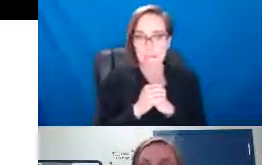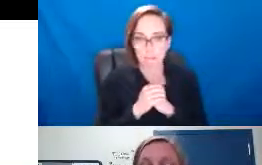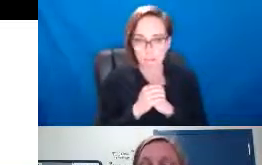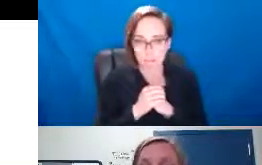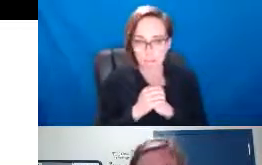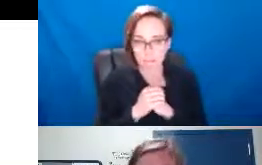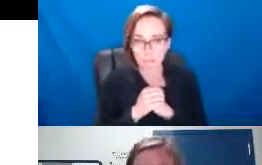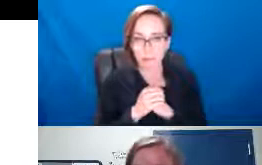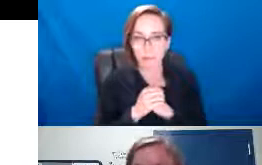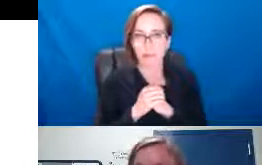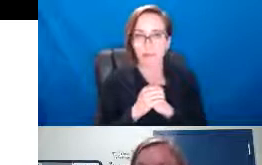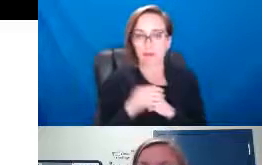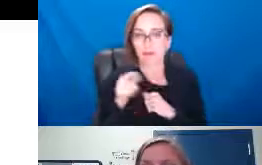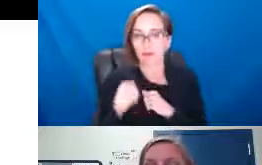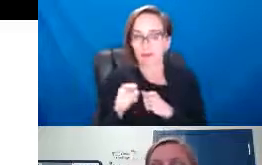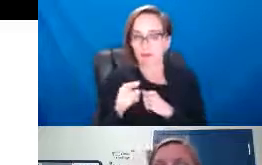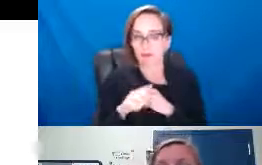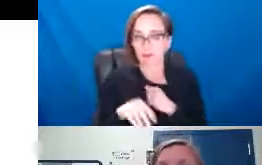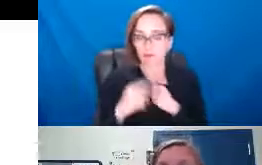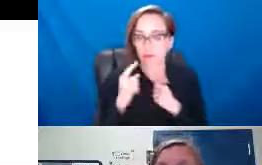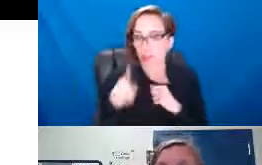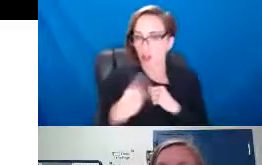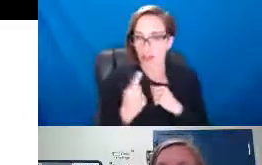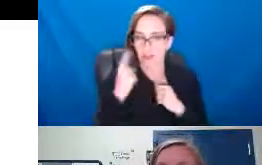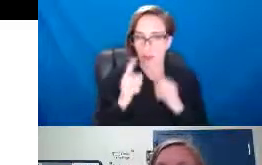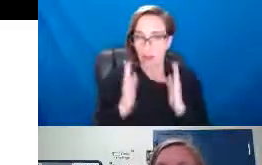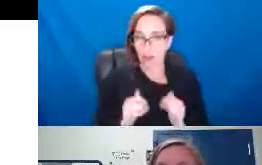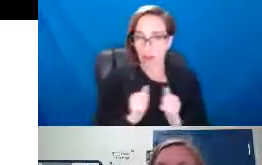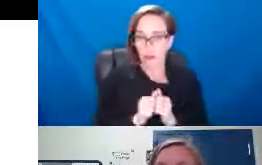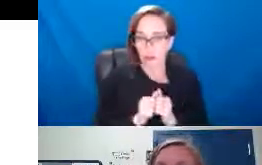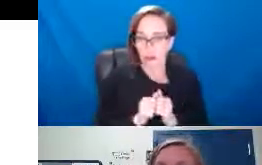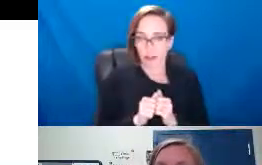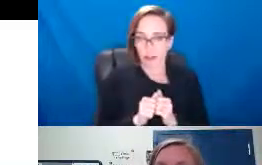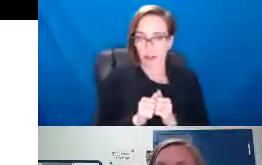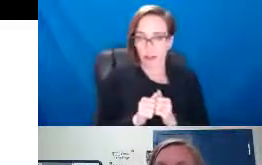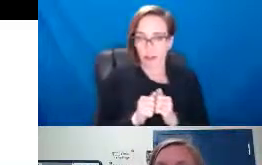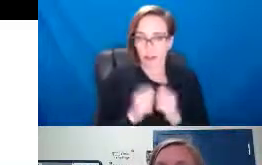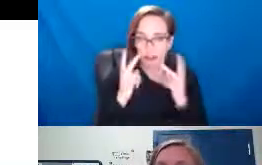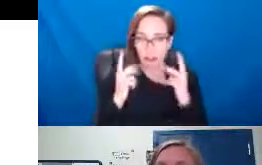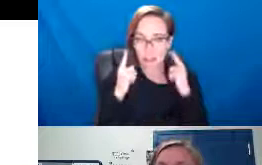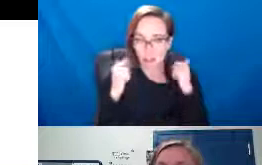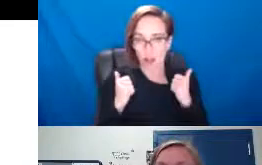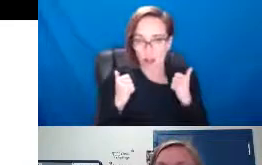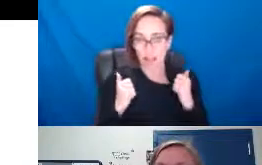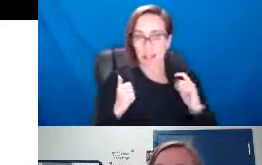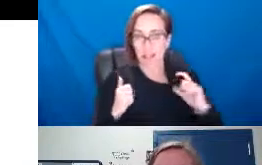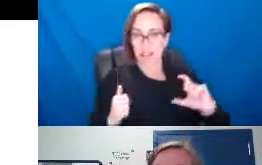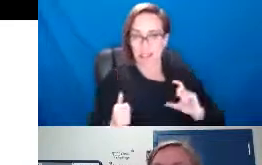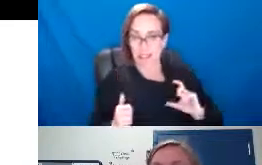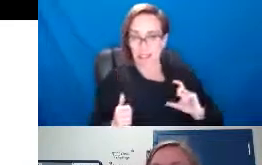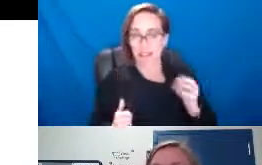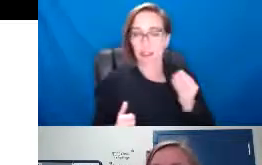and transmitter. This is just a receiver, and if you see right here, there's a microphone on it, and it comes